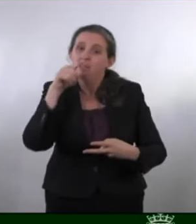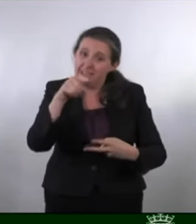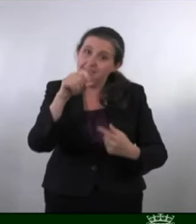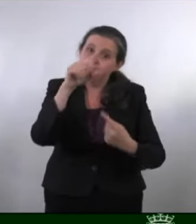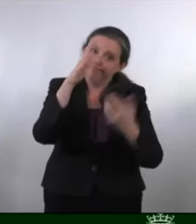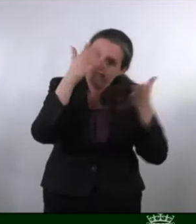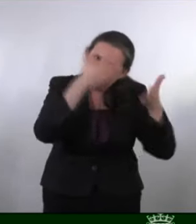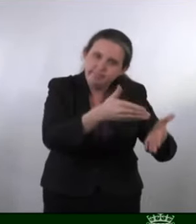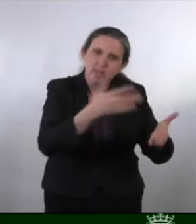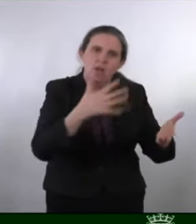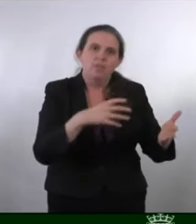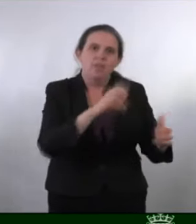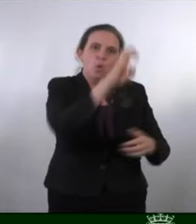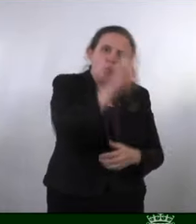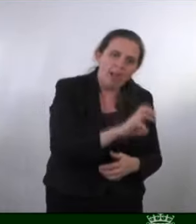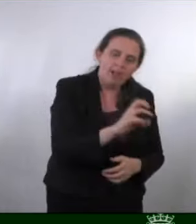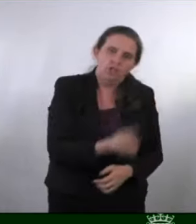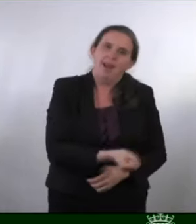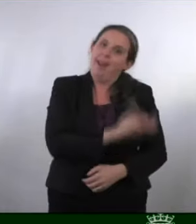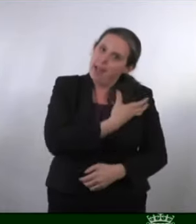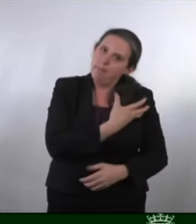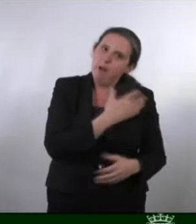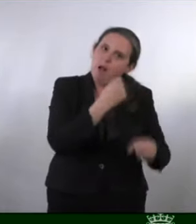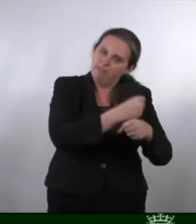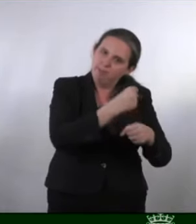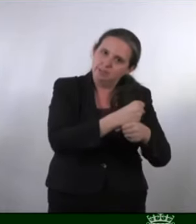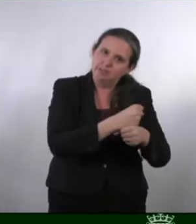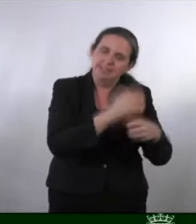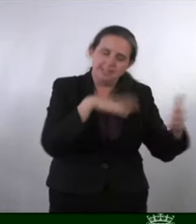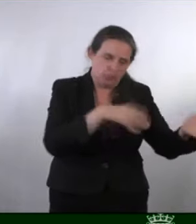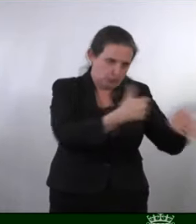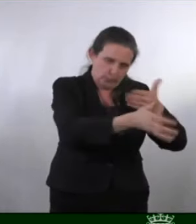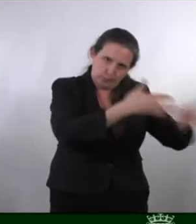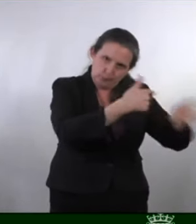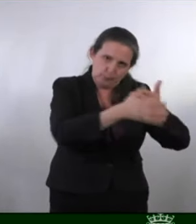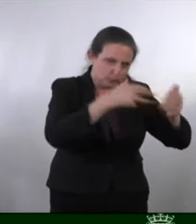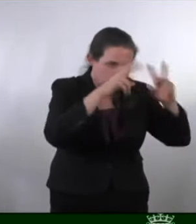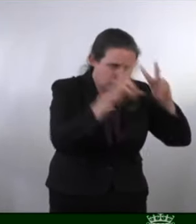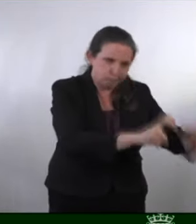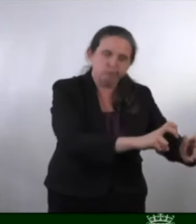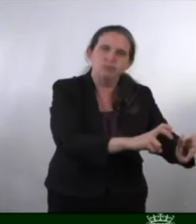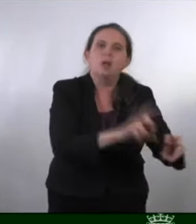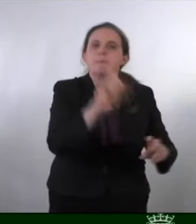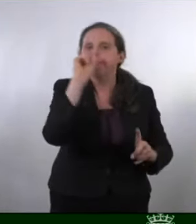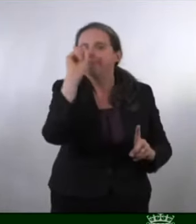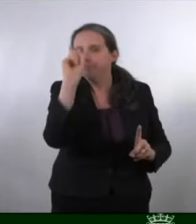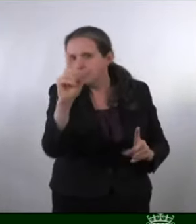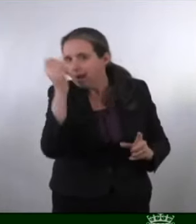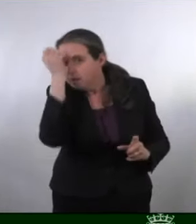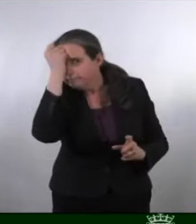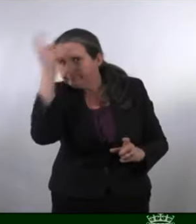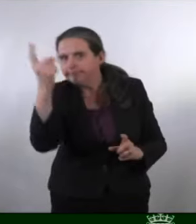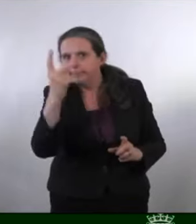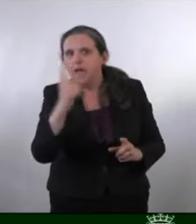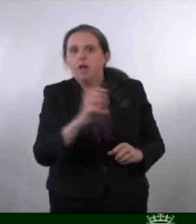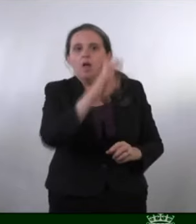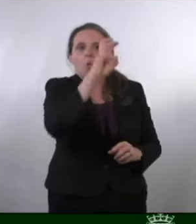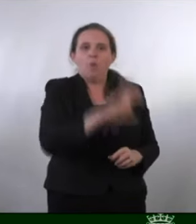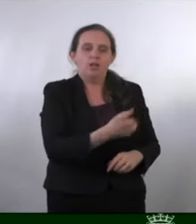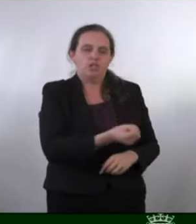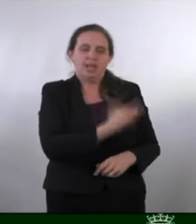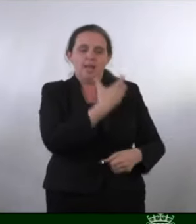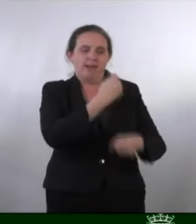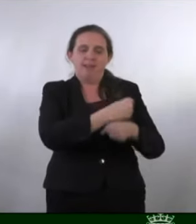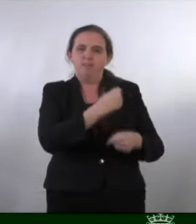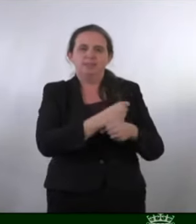Wales to deal with, but I also understand the fundamental inability of the Welsh Labour government to deal with so